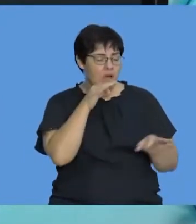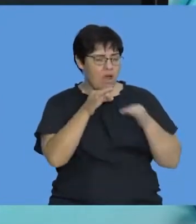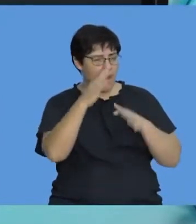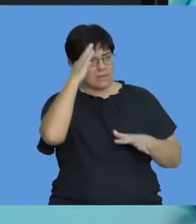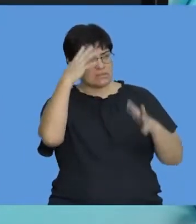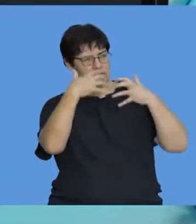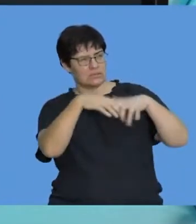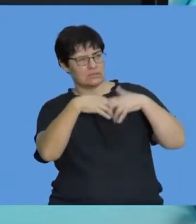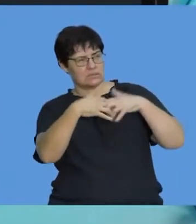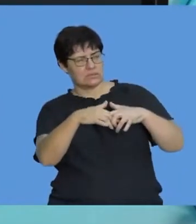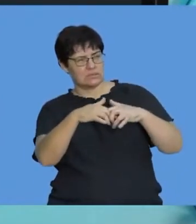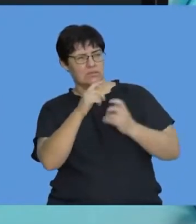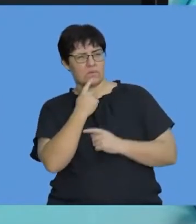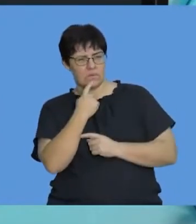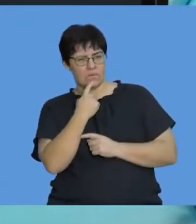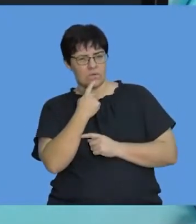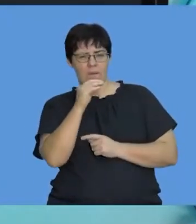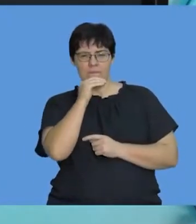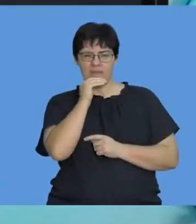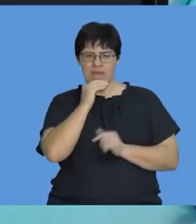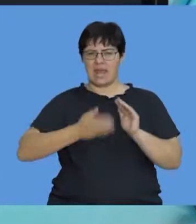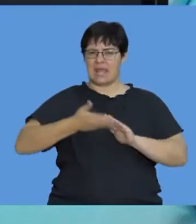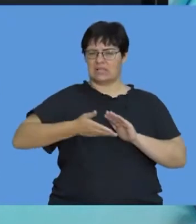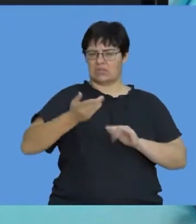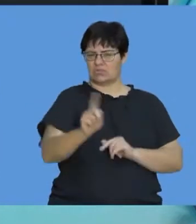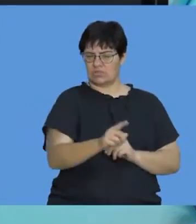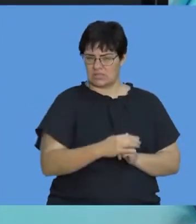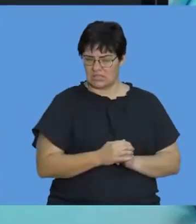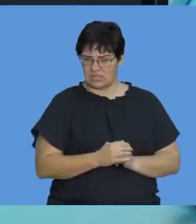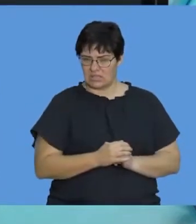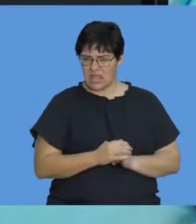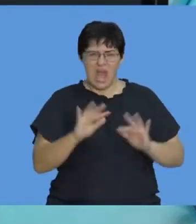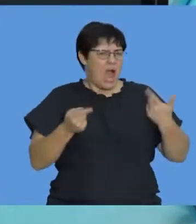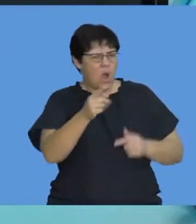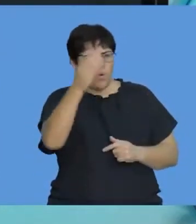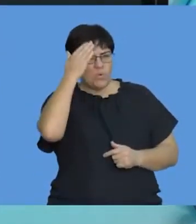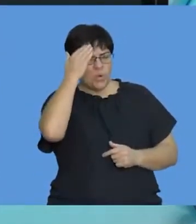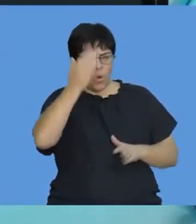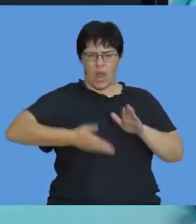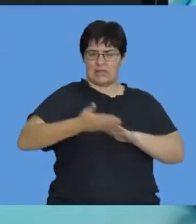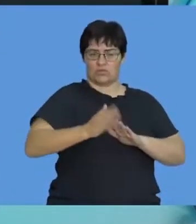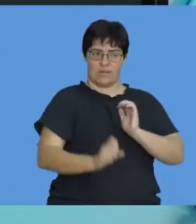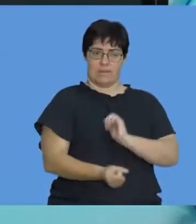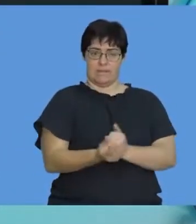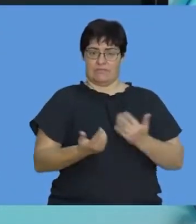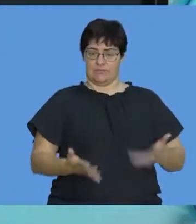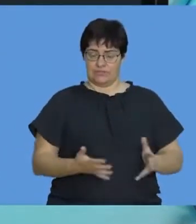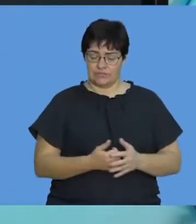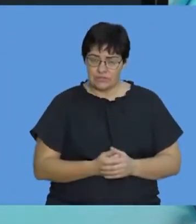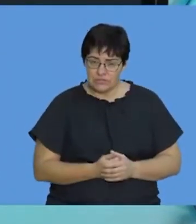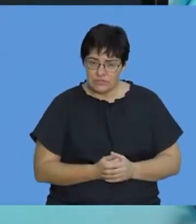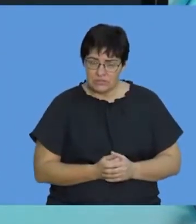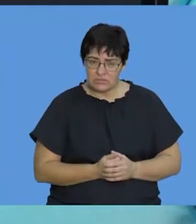about what is the definition of acceleration? How do we know accelerations happened? and